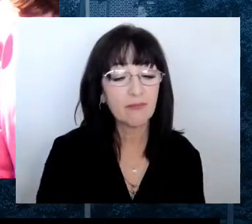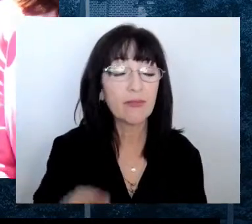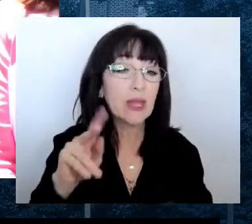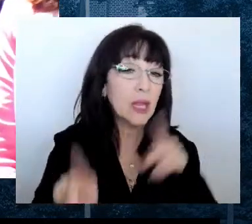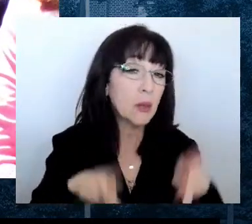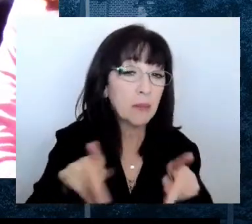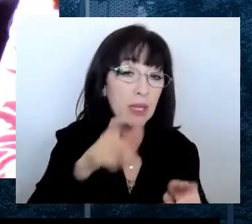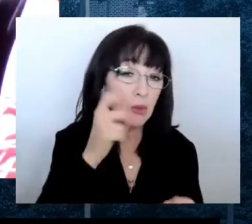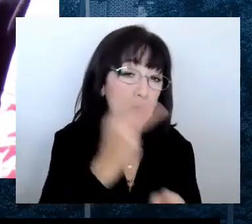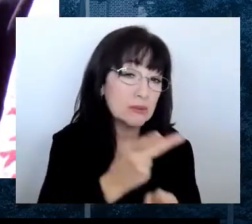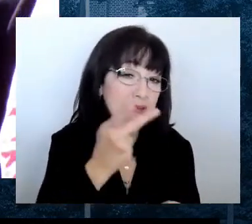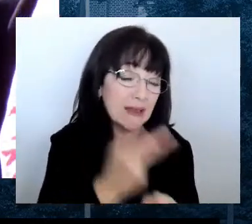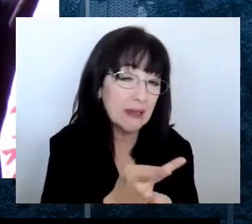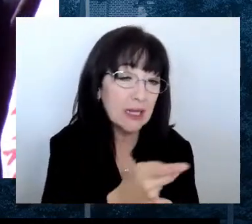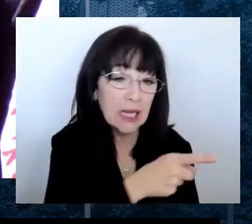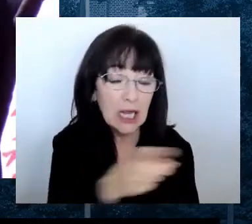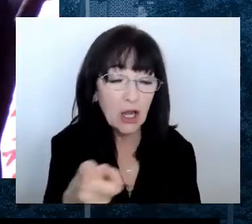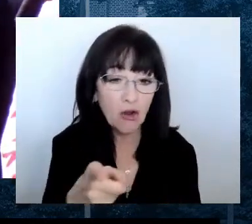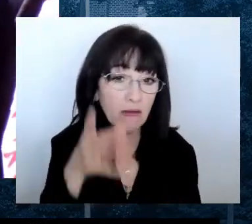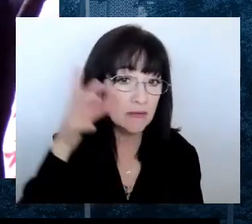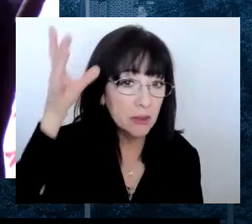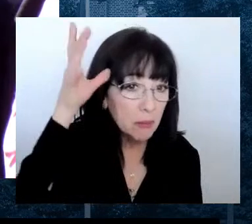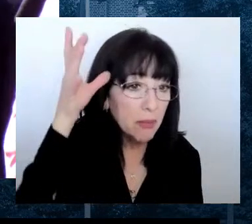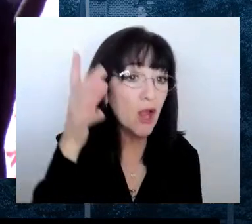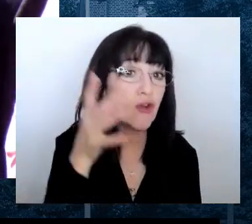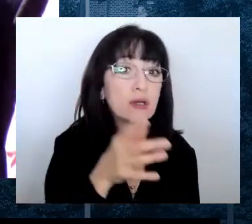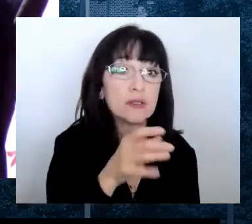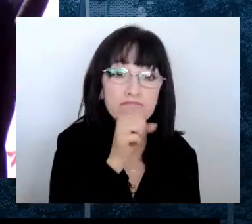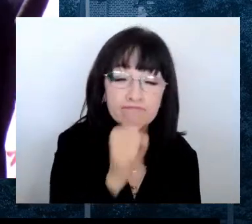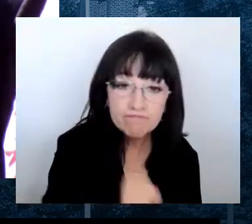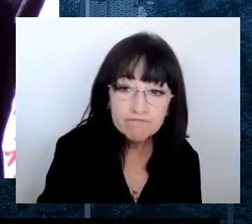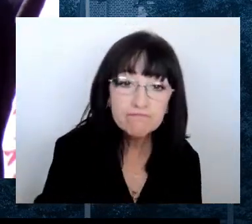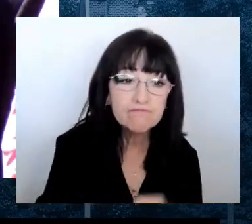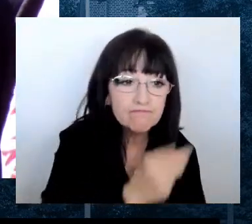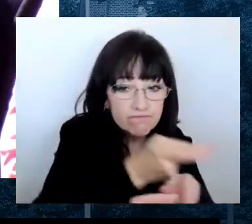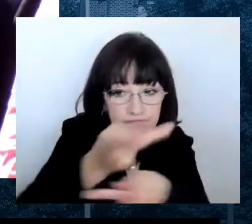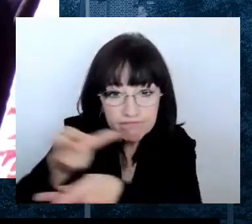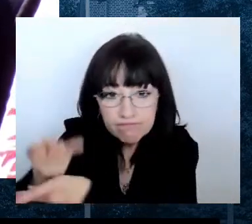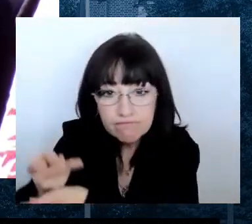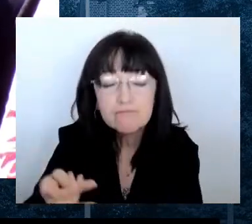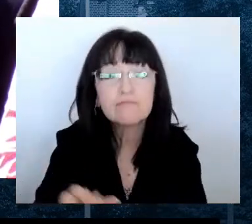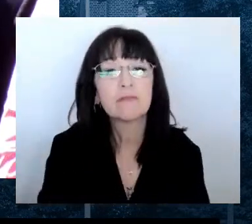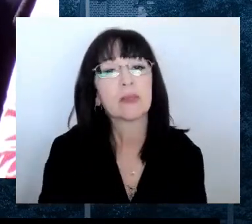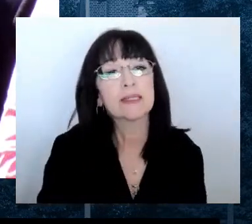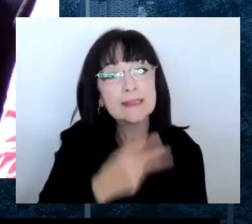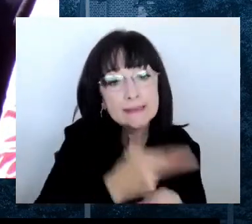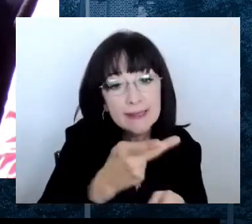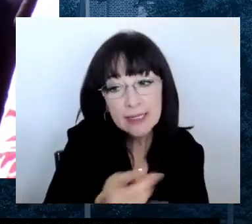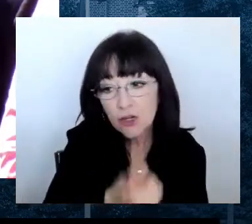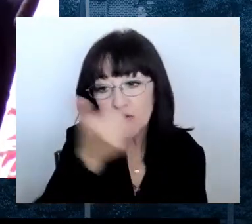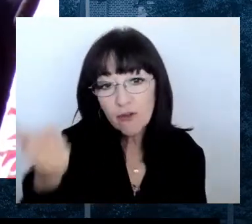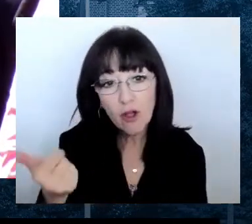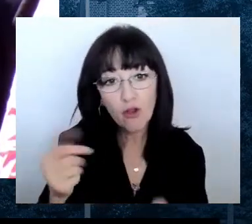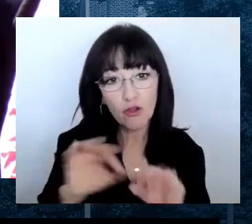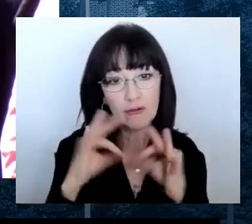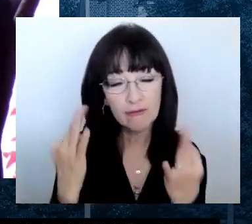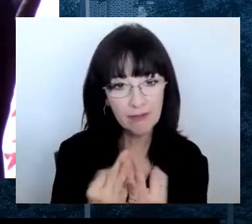of aging parents or other loved ones, will also be able to keep their jobs and get a paycheck at the same